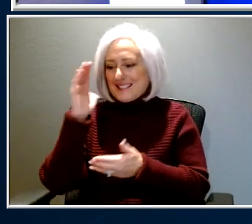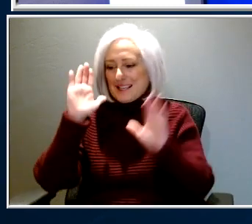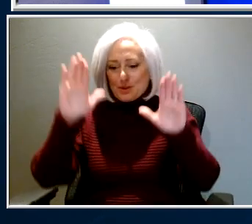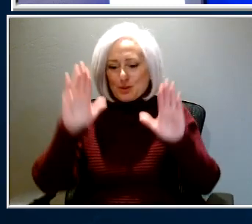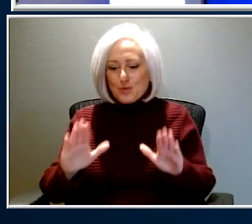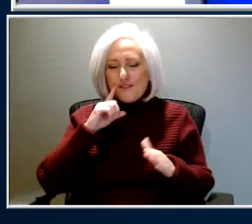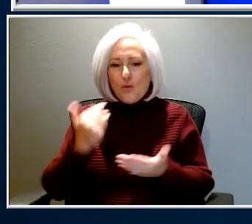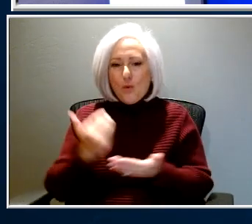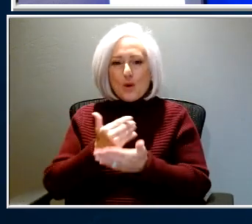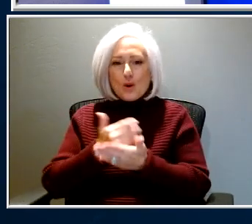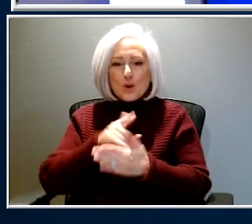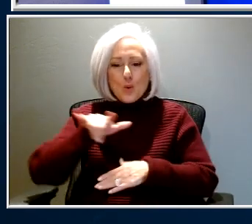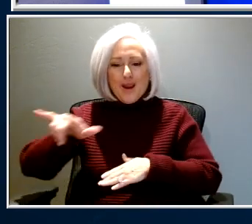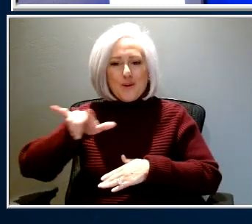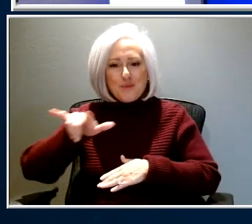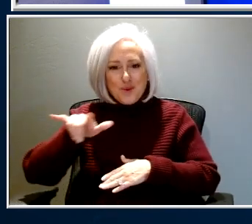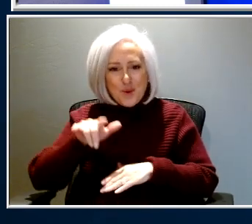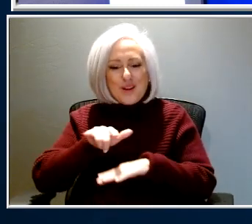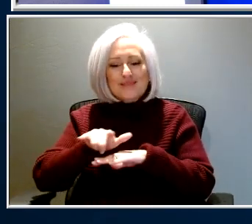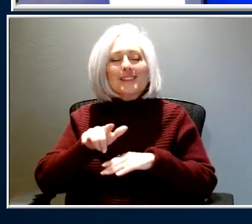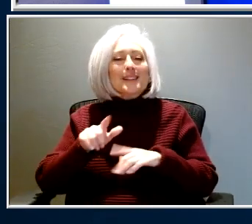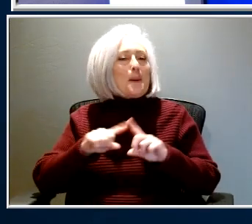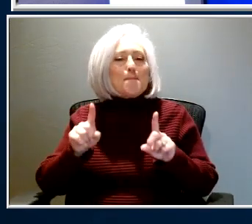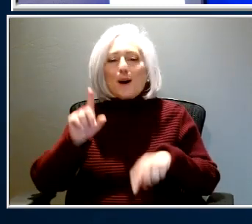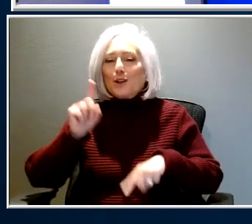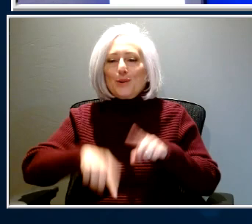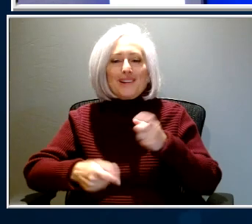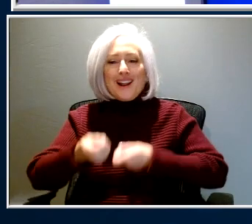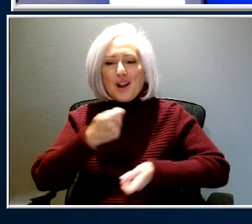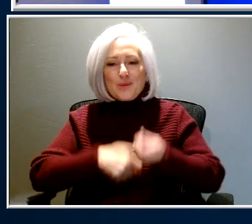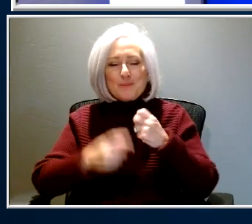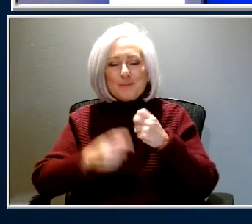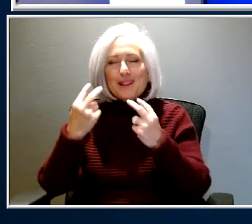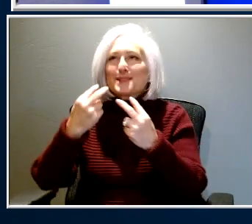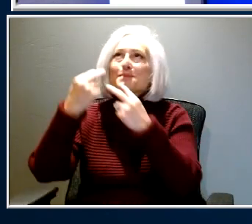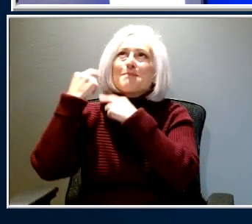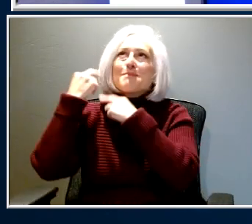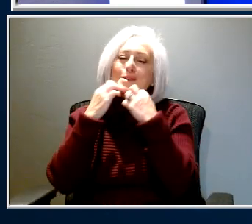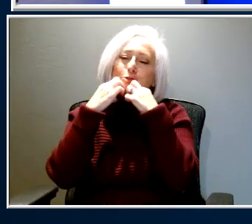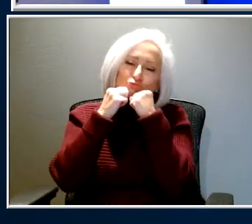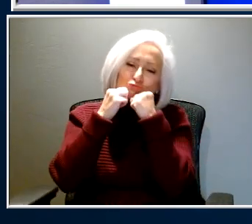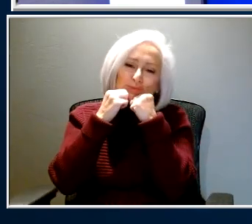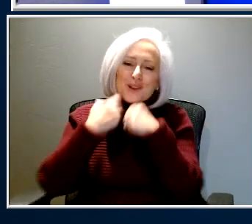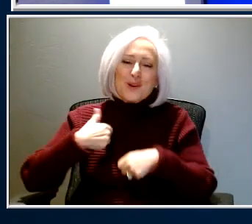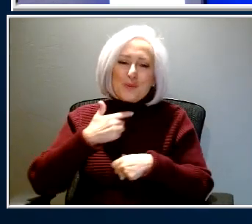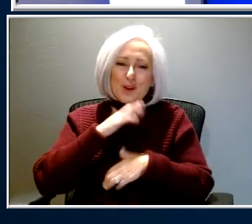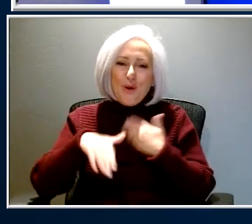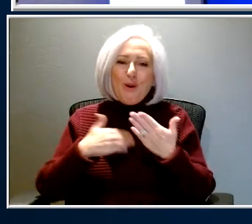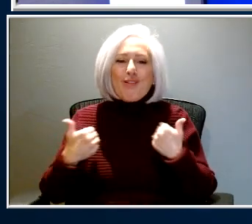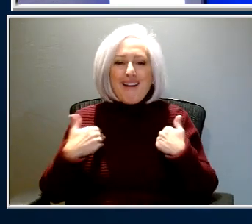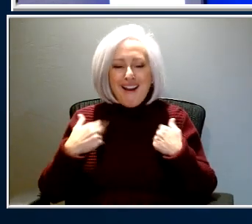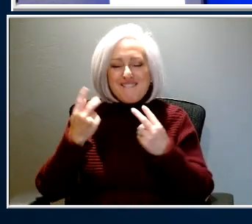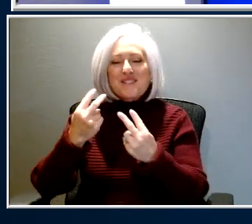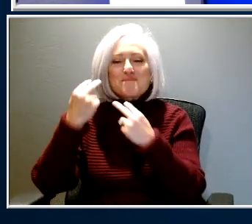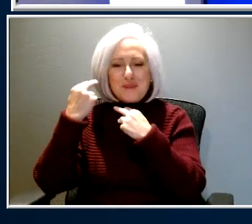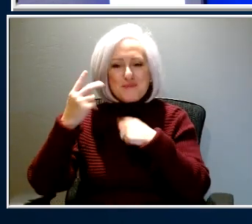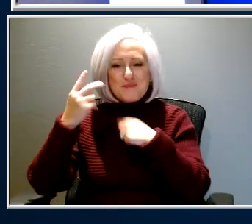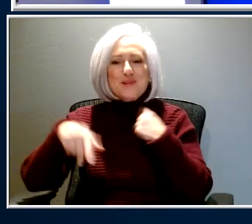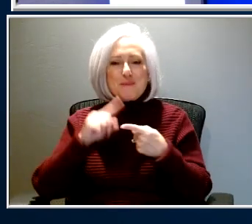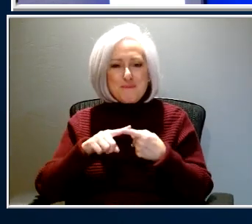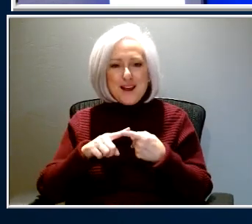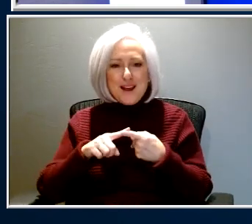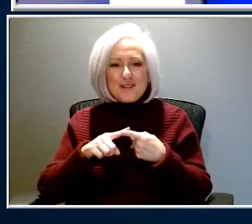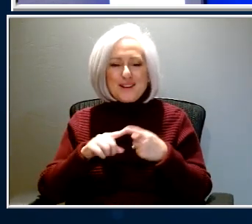People are visually really liking it, but you certainly cannot replace memories. And I think we all have these memories of the now